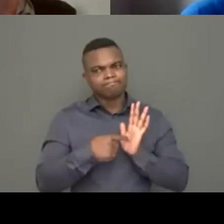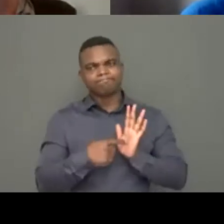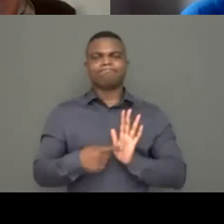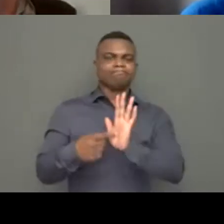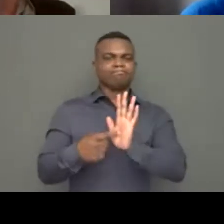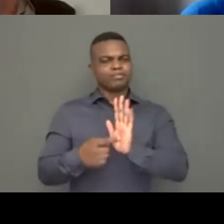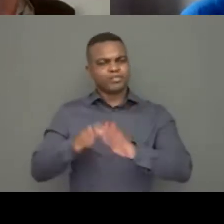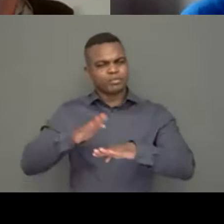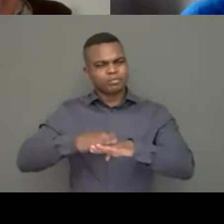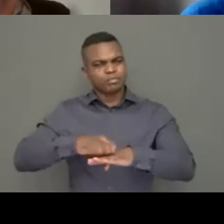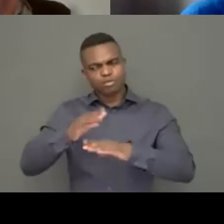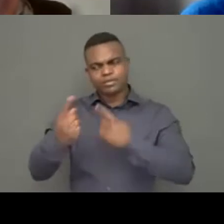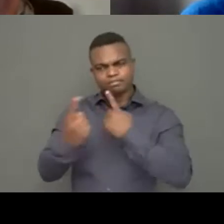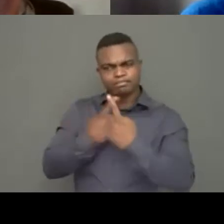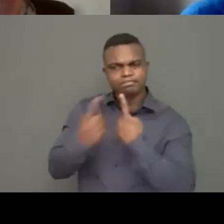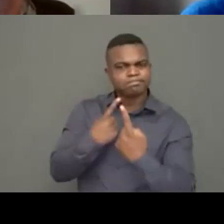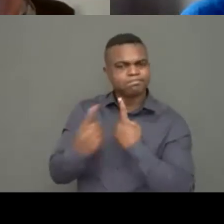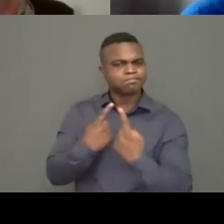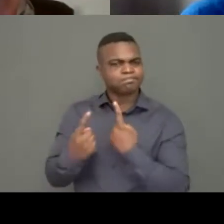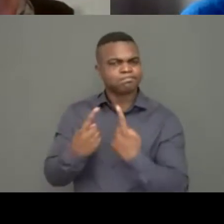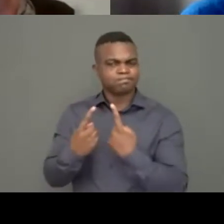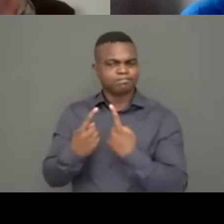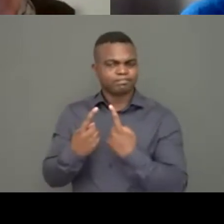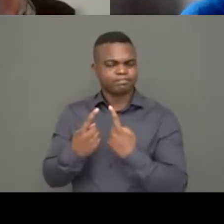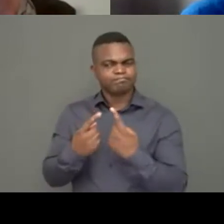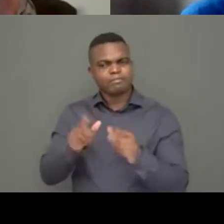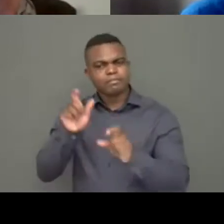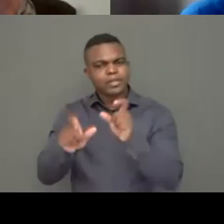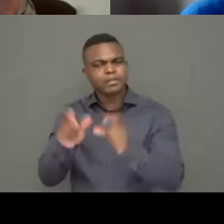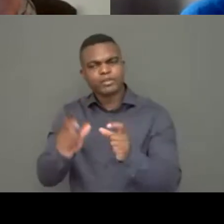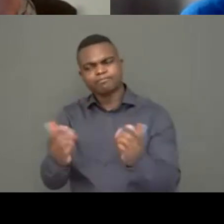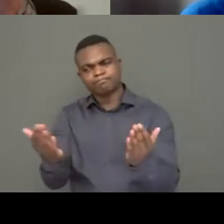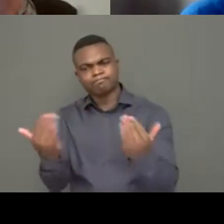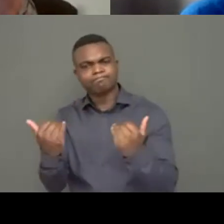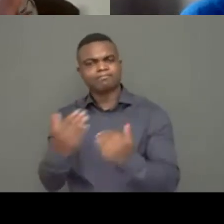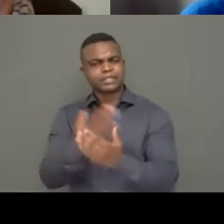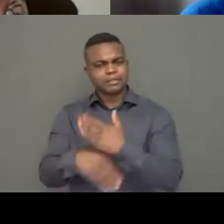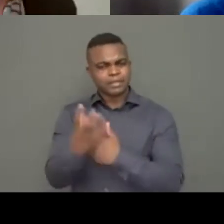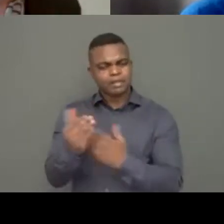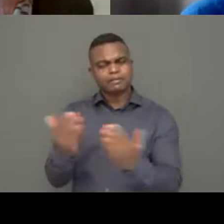encourage people with disabilities to raise these issues up.